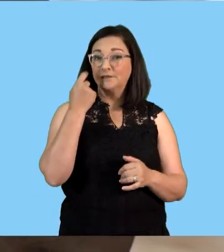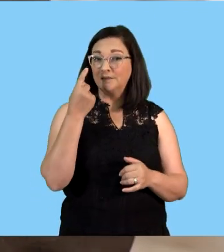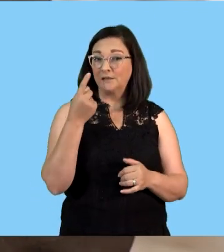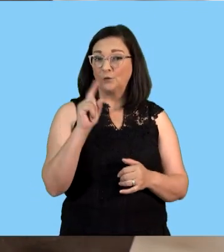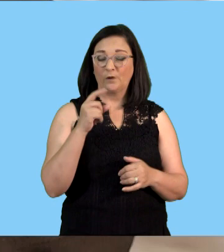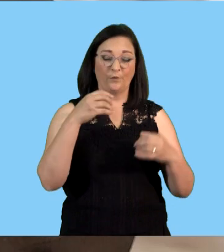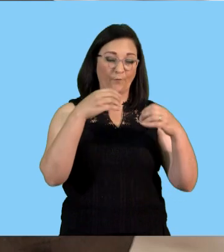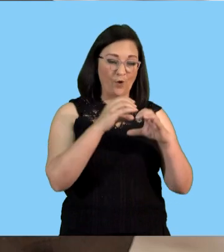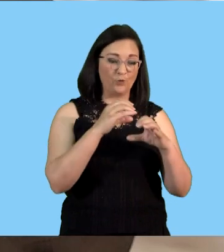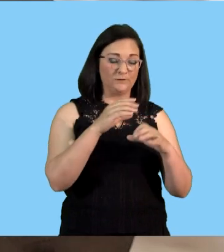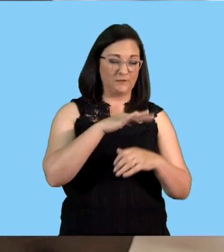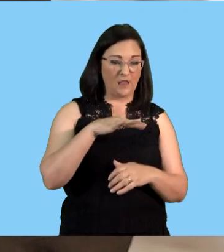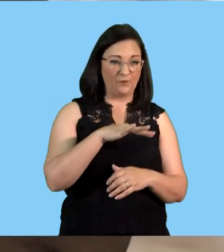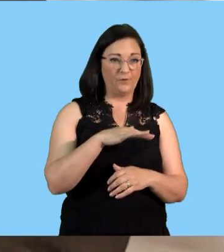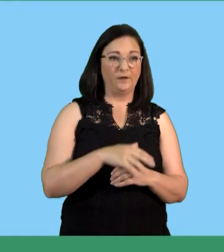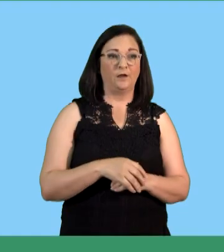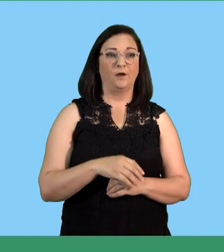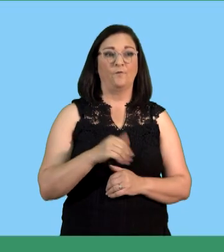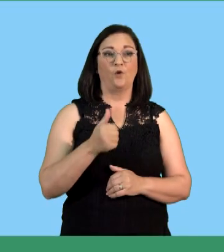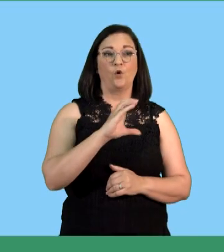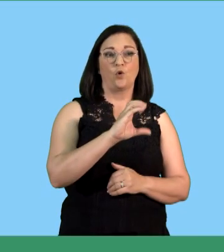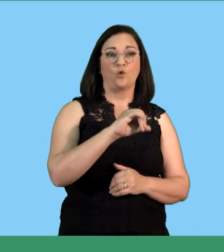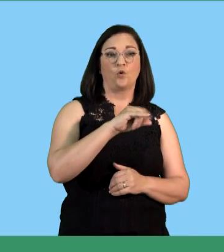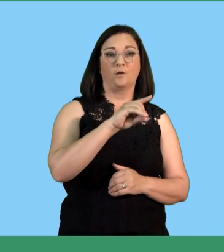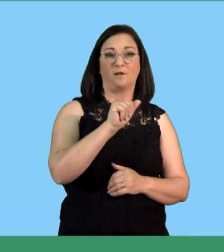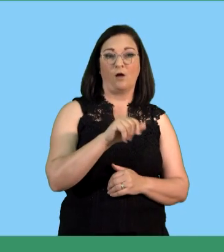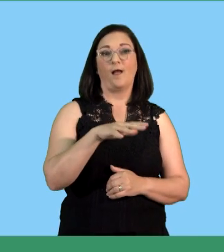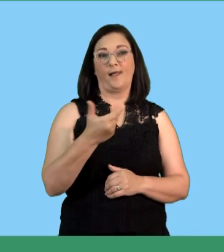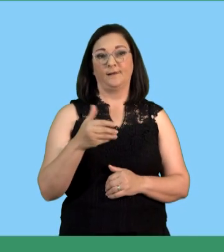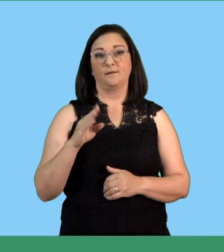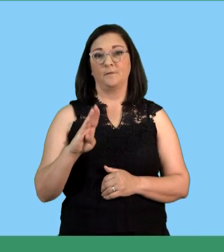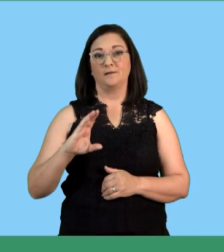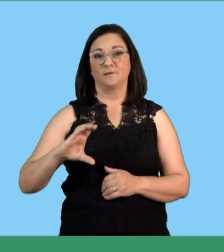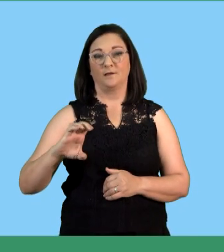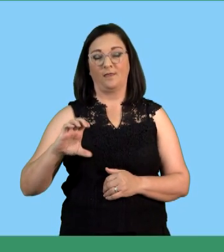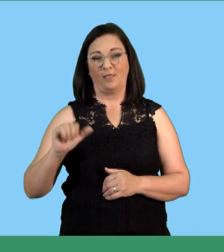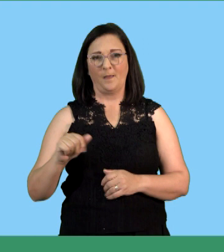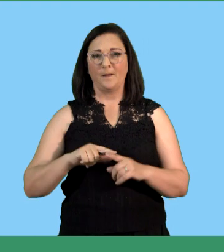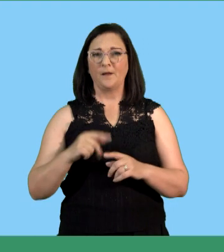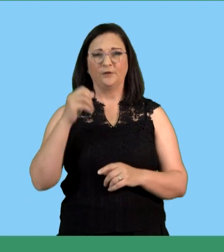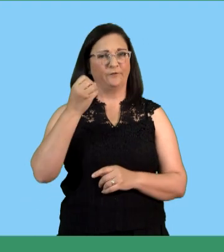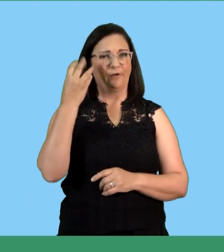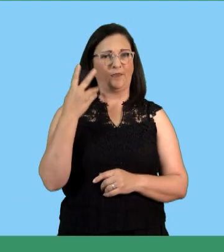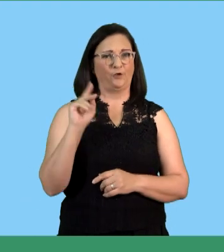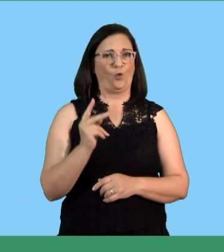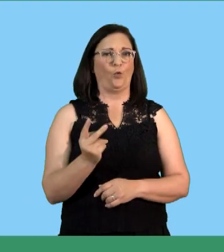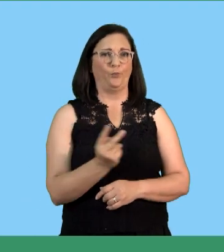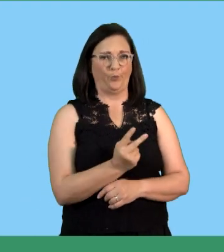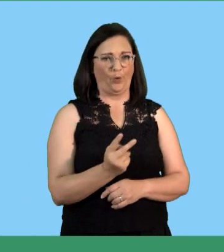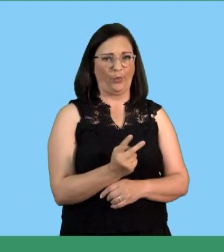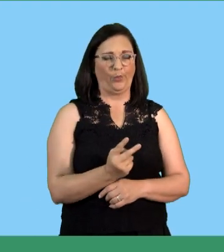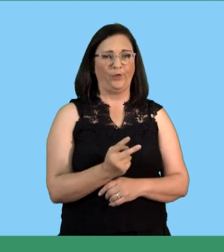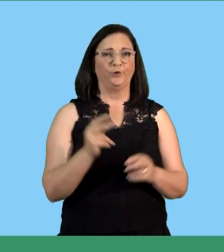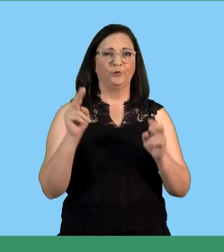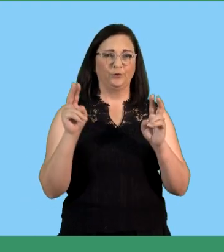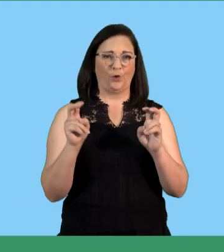focus areas of the COIDA and the focus area of the BCA. Don't forget, right, that these focus areas, they've got also,